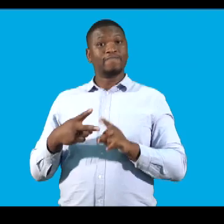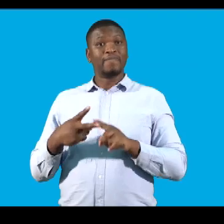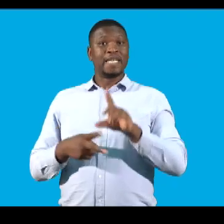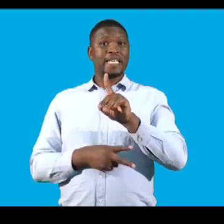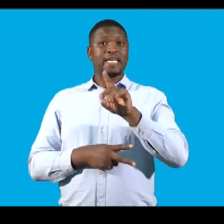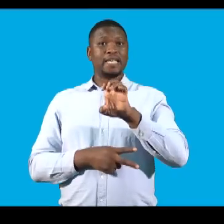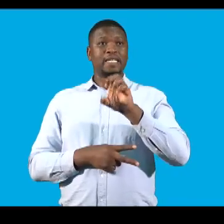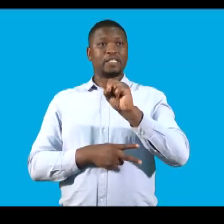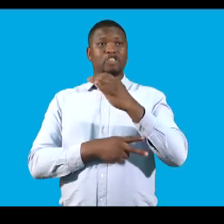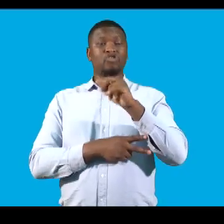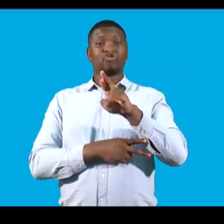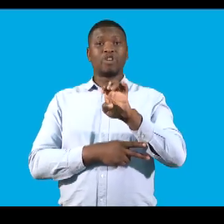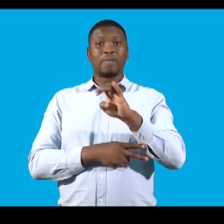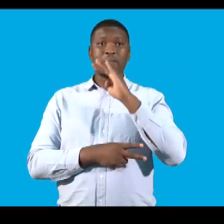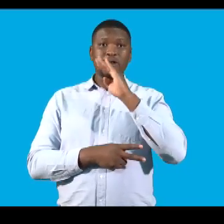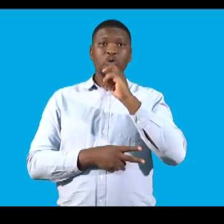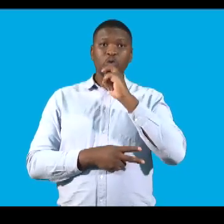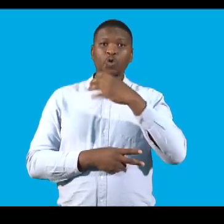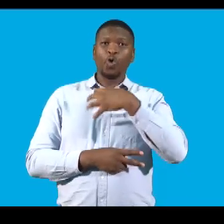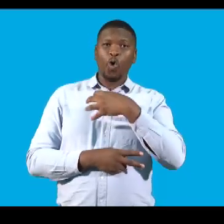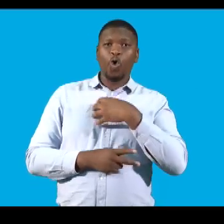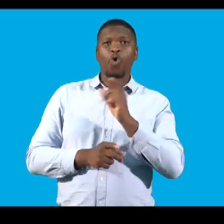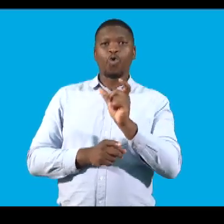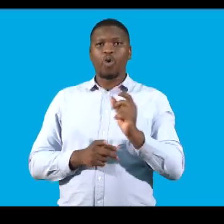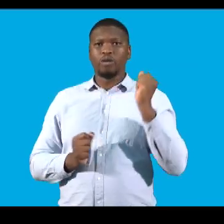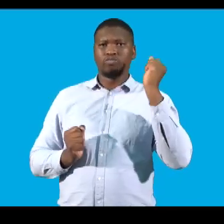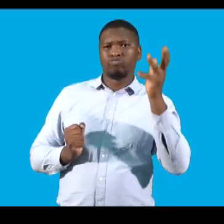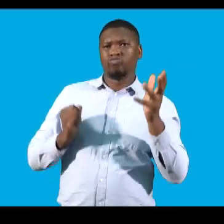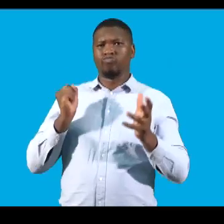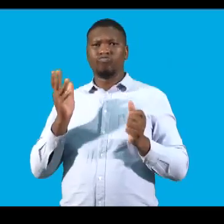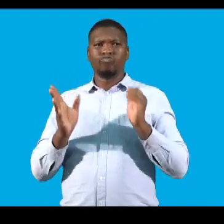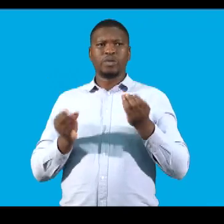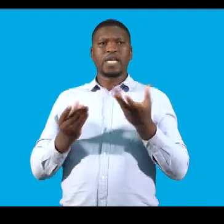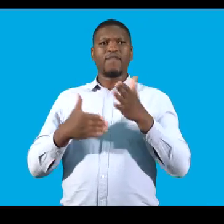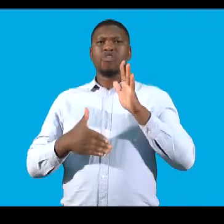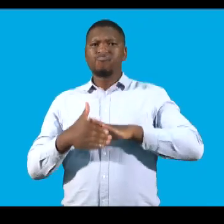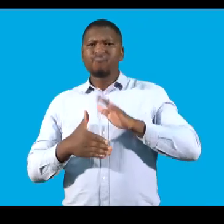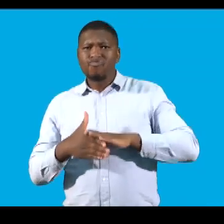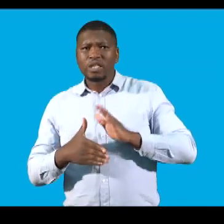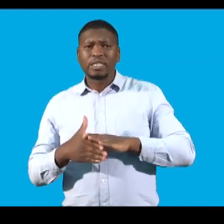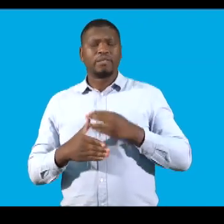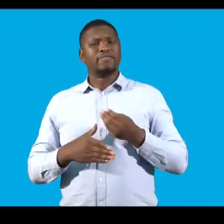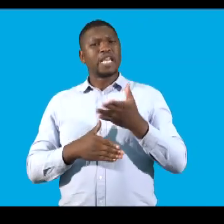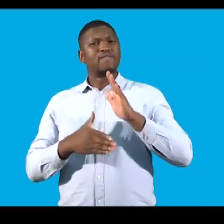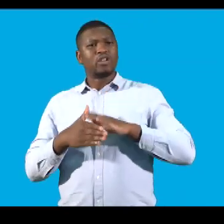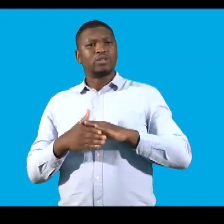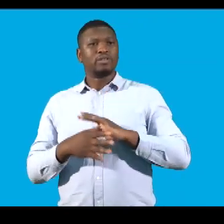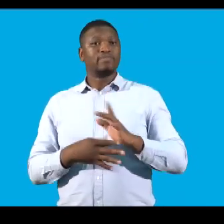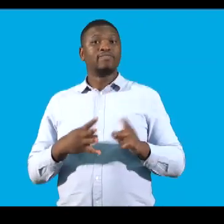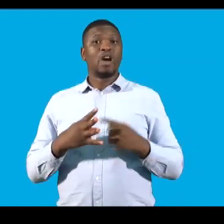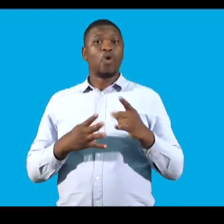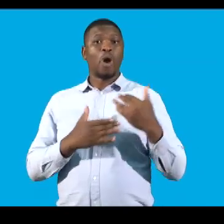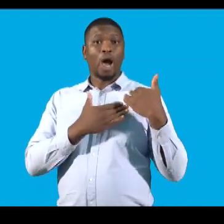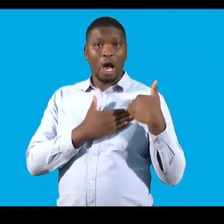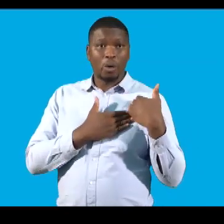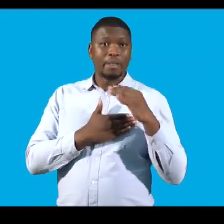Describe, to use your own words to express ideas, to give a reason, to provide a reason for something.